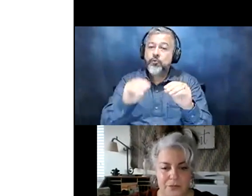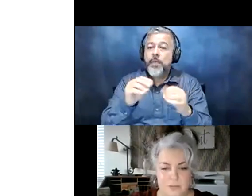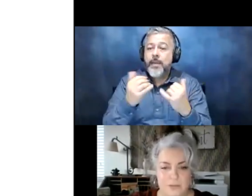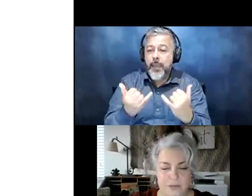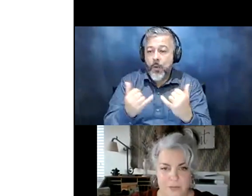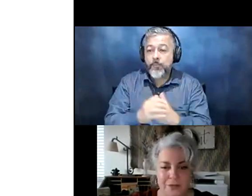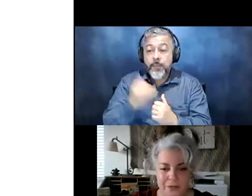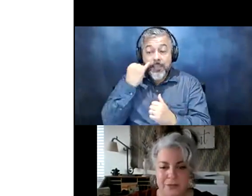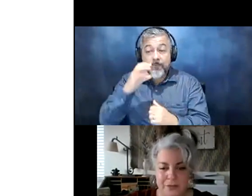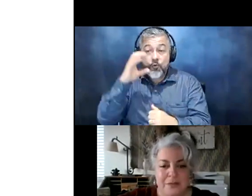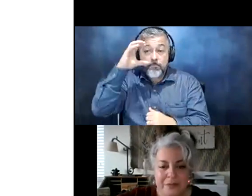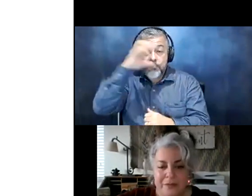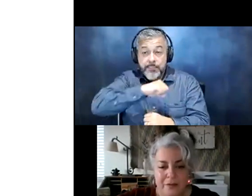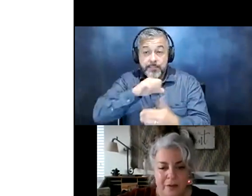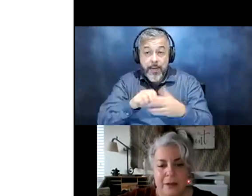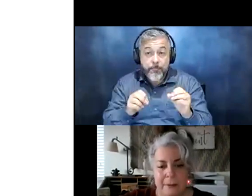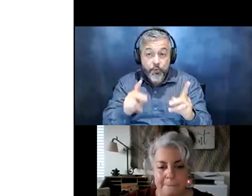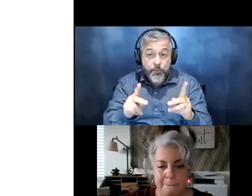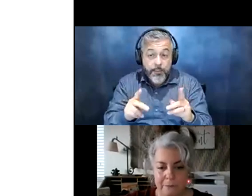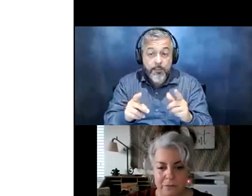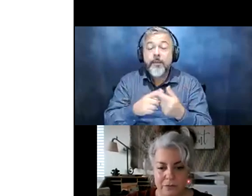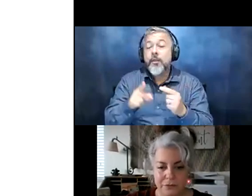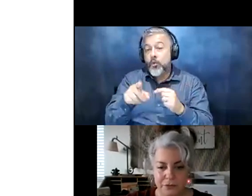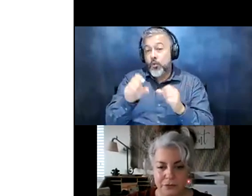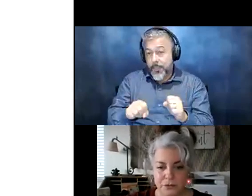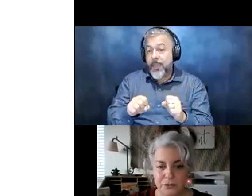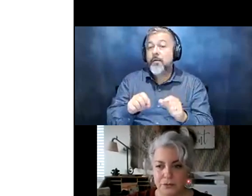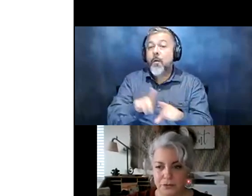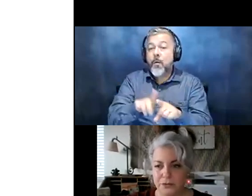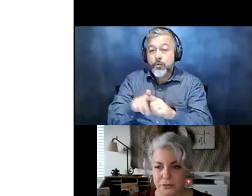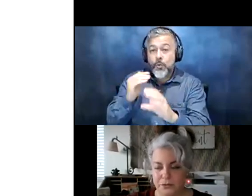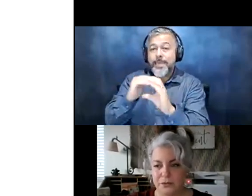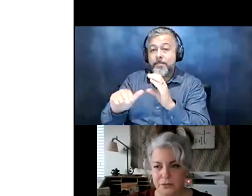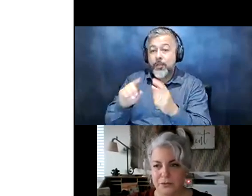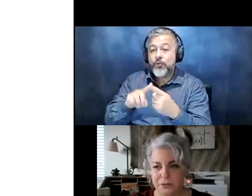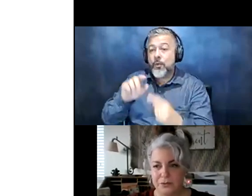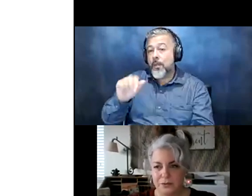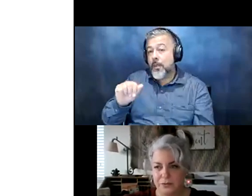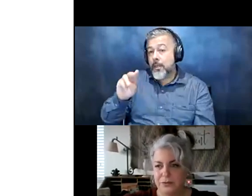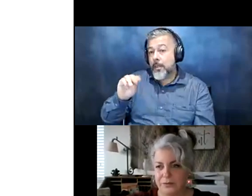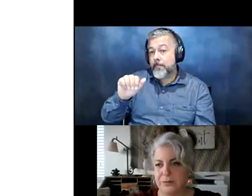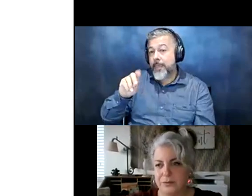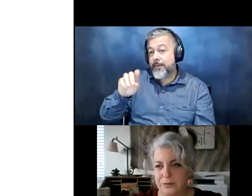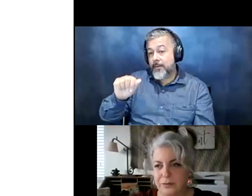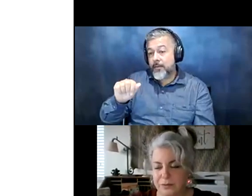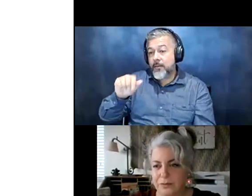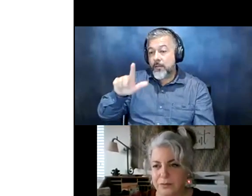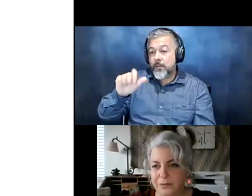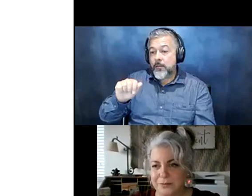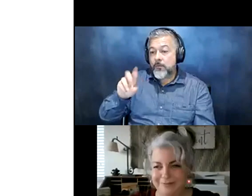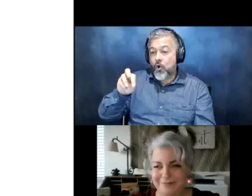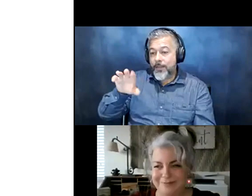reason you miss that opportunity, you can, as Debbie said, email Amanda Lawrence, who will forward that to